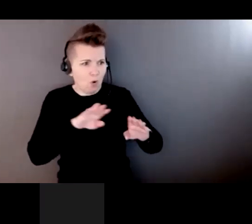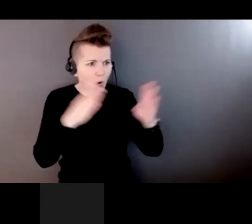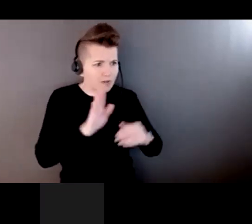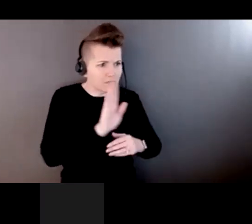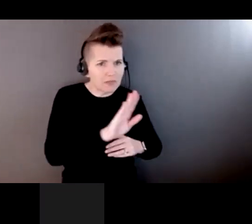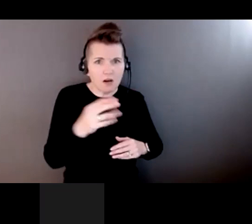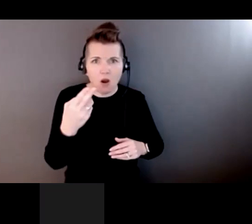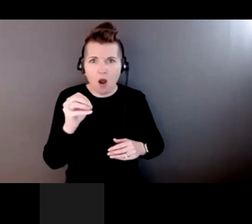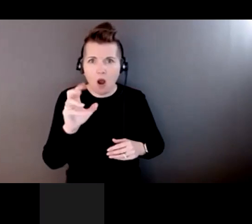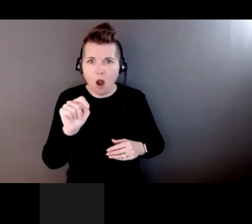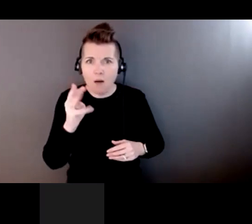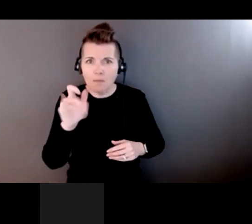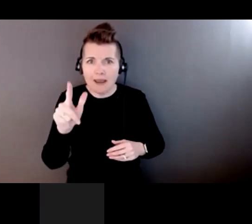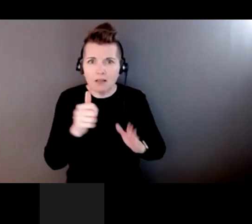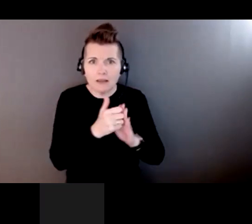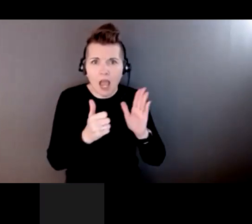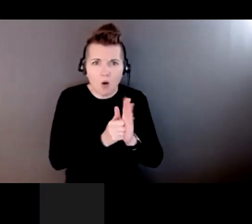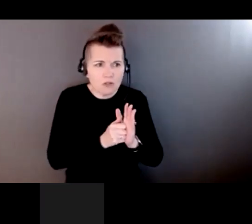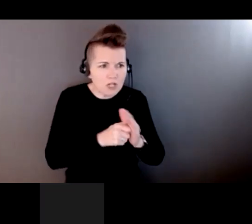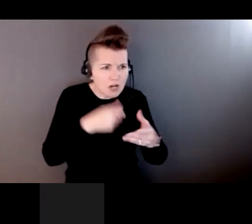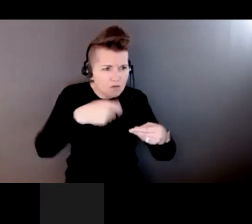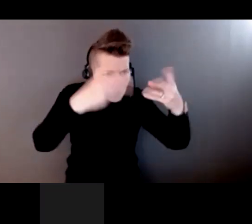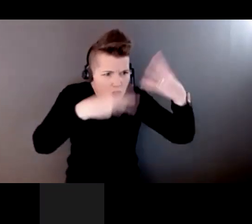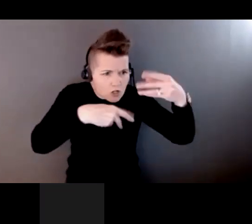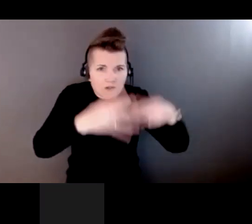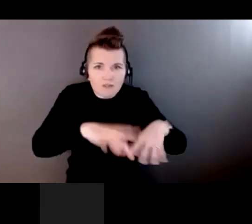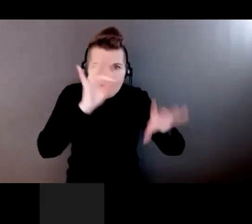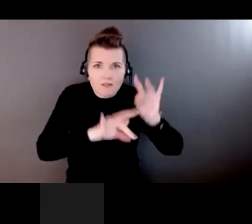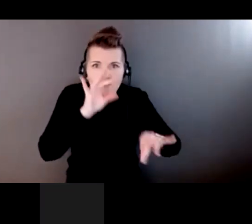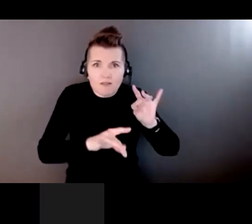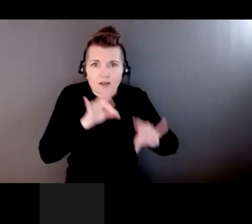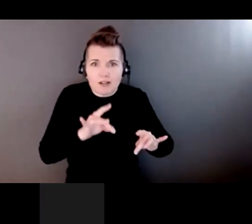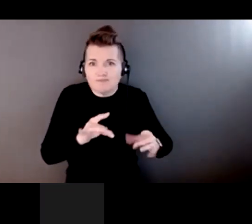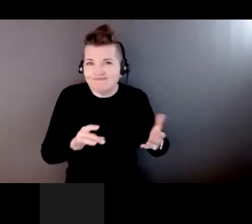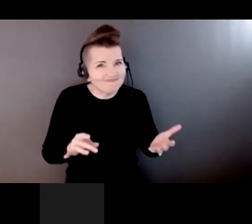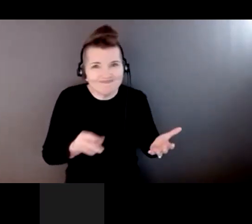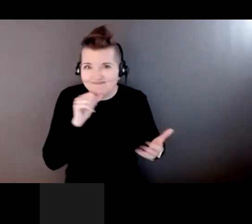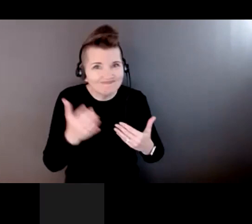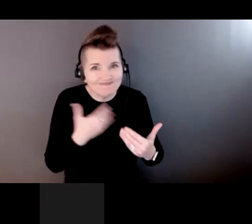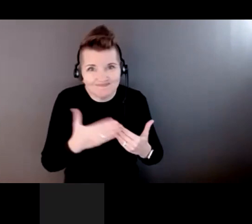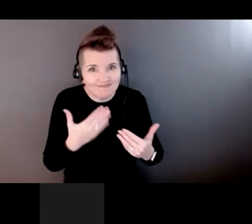it's far easier if you have a copy of that email right then and there, you can just forward to the police officer.